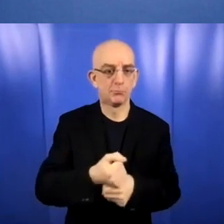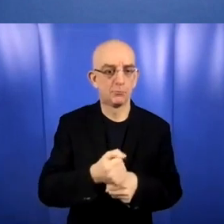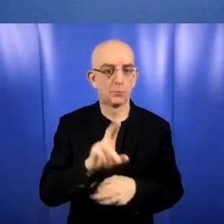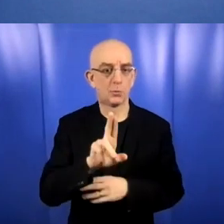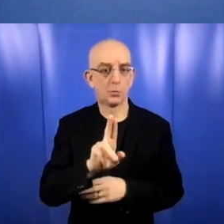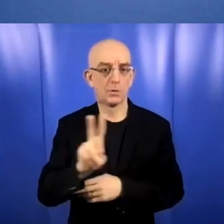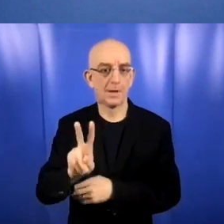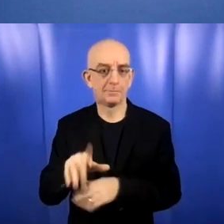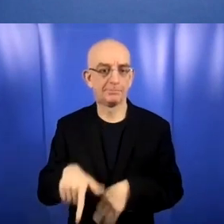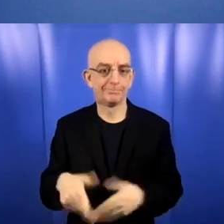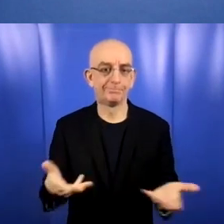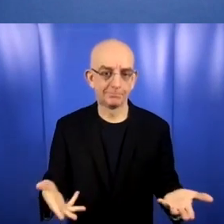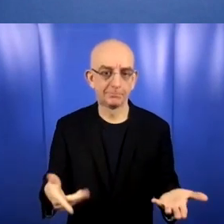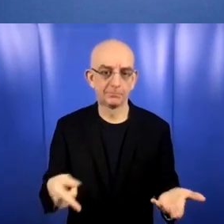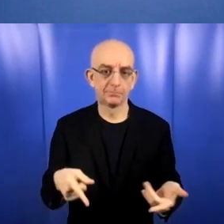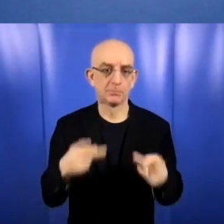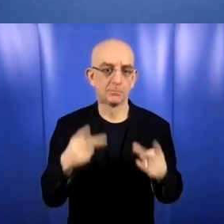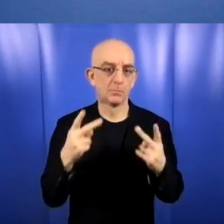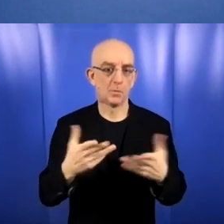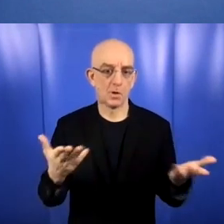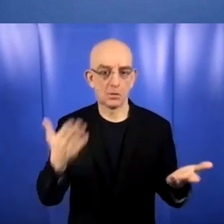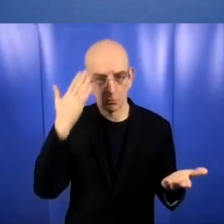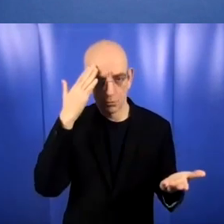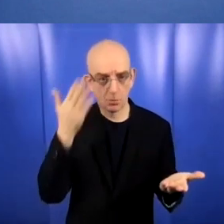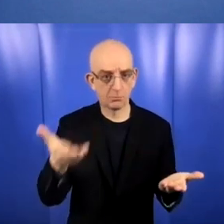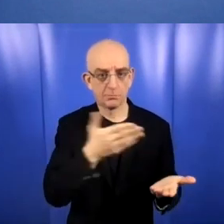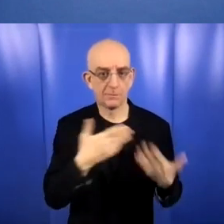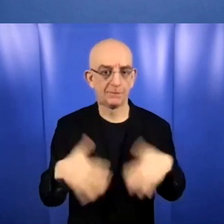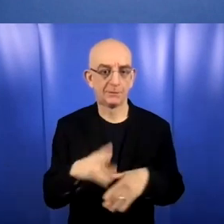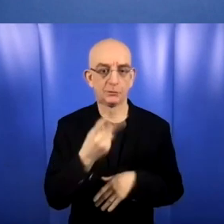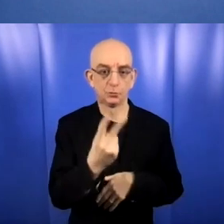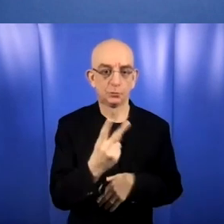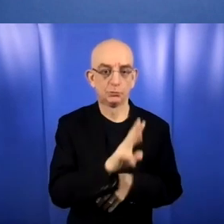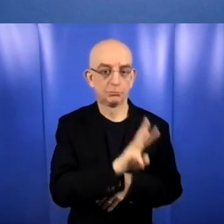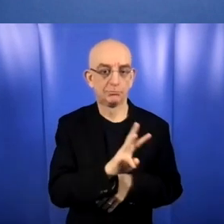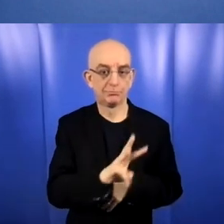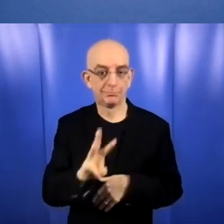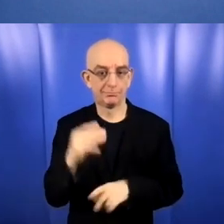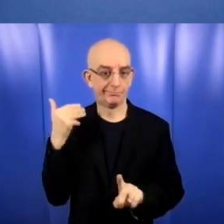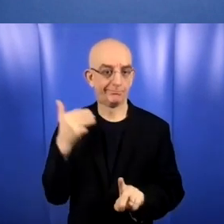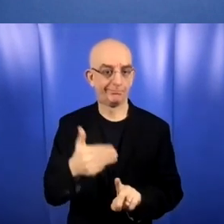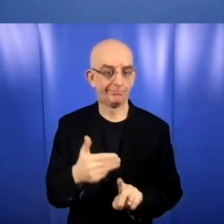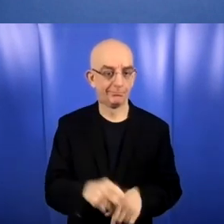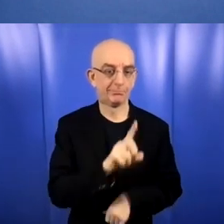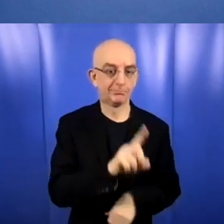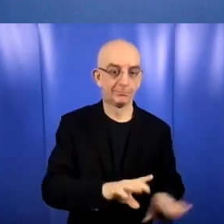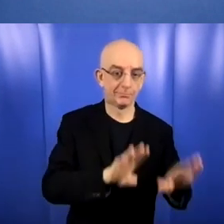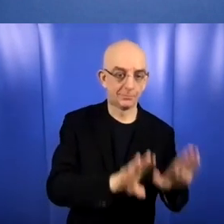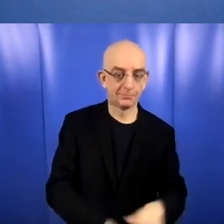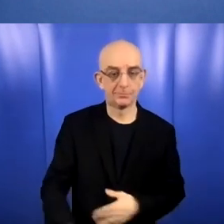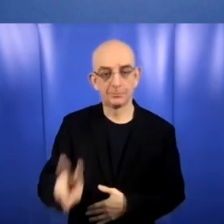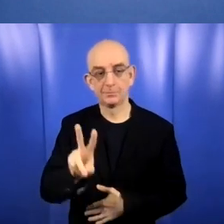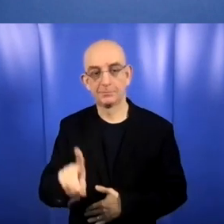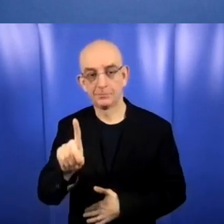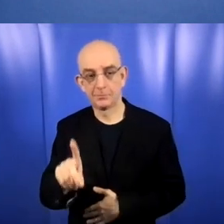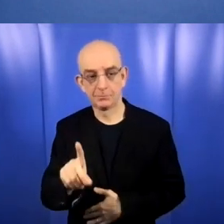of Bremen, in which we were again engaging with forcibly displaced youth who